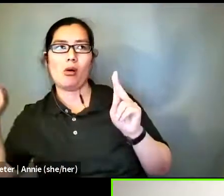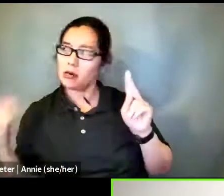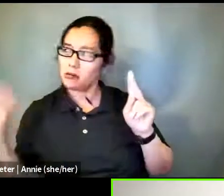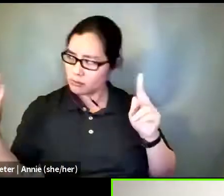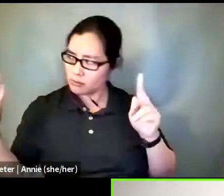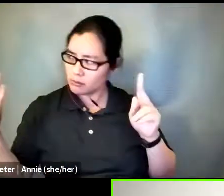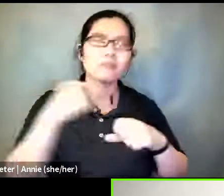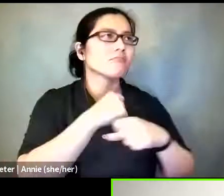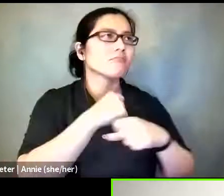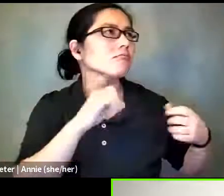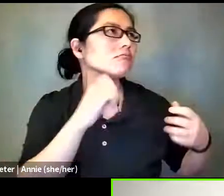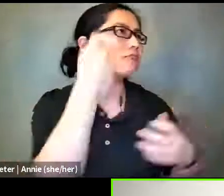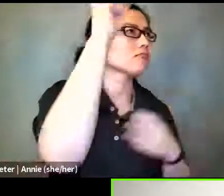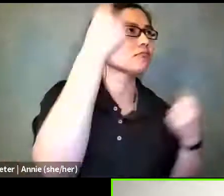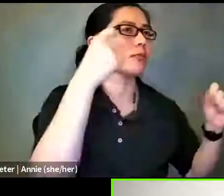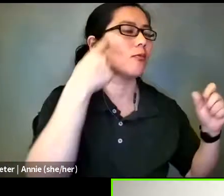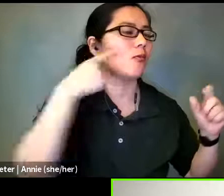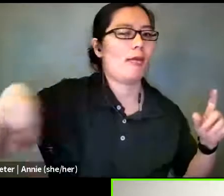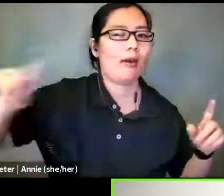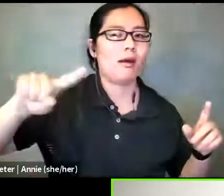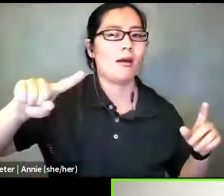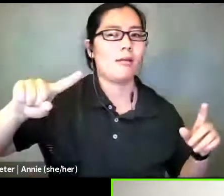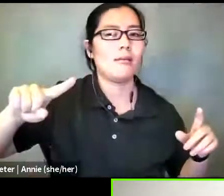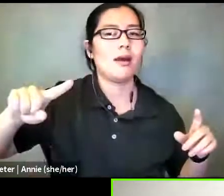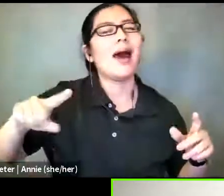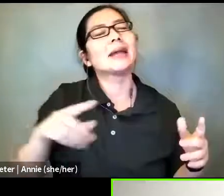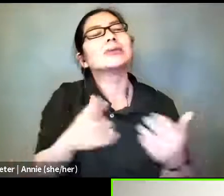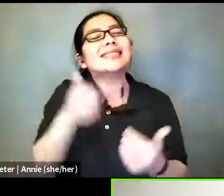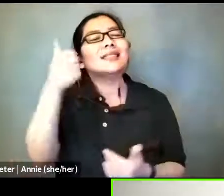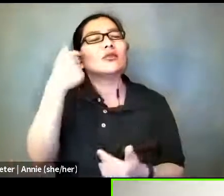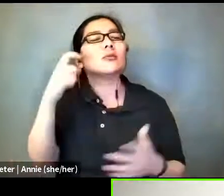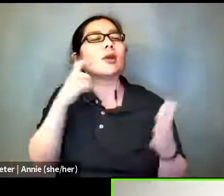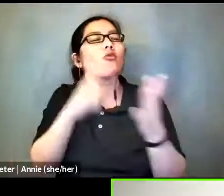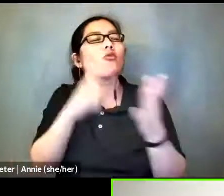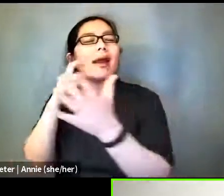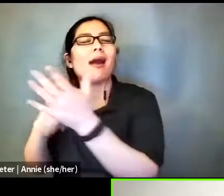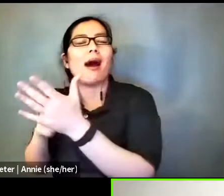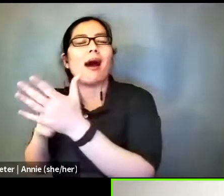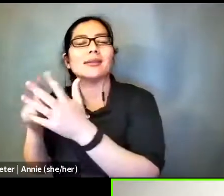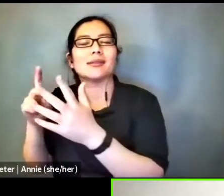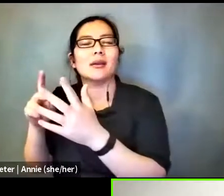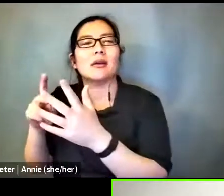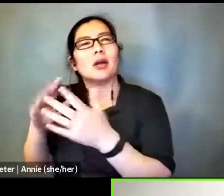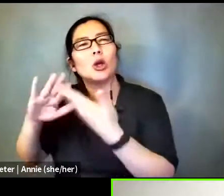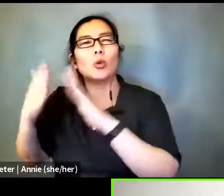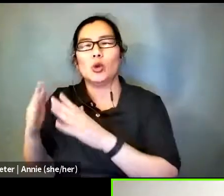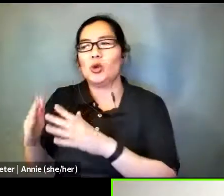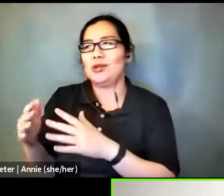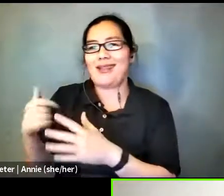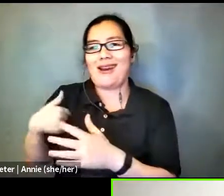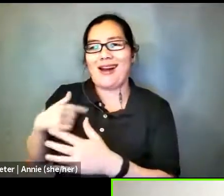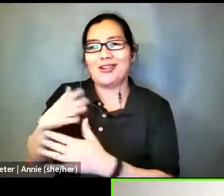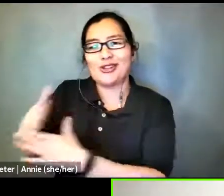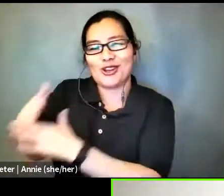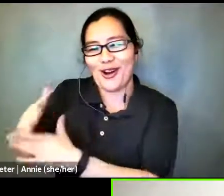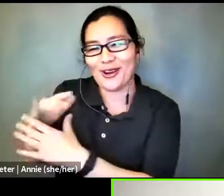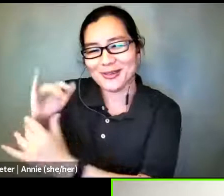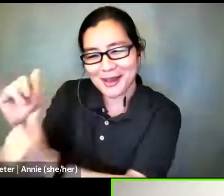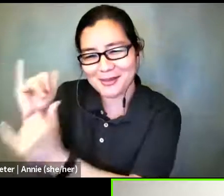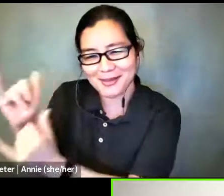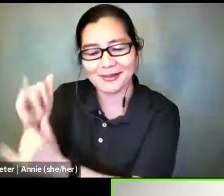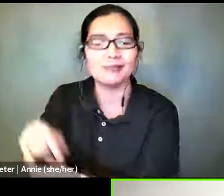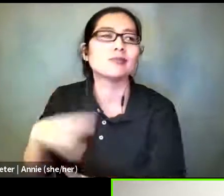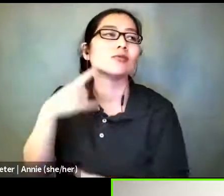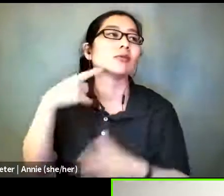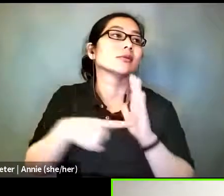to. So for me, it was around immigrants, but then it started to expand into, but what